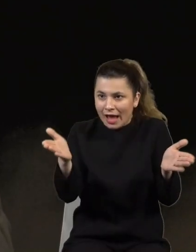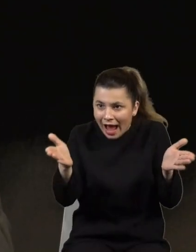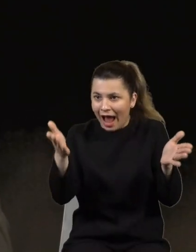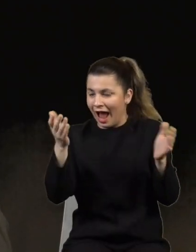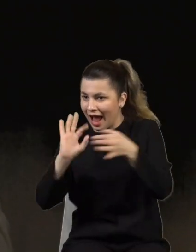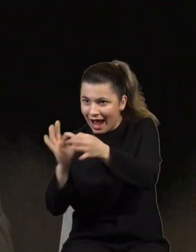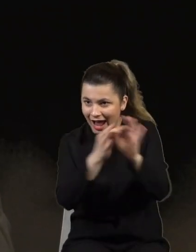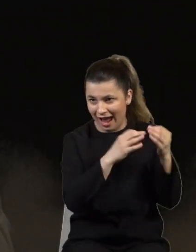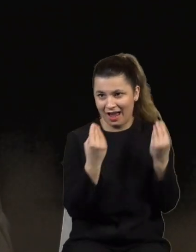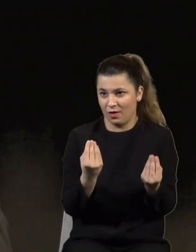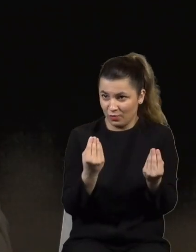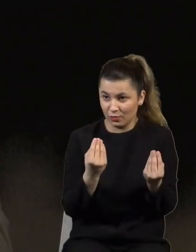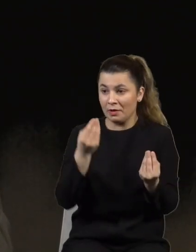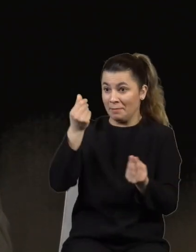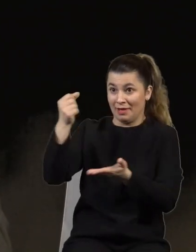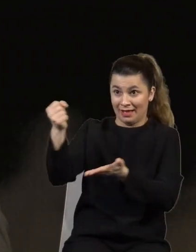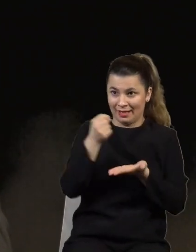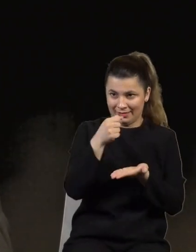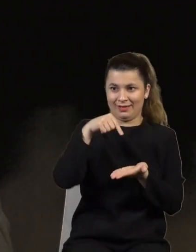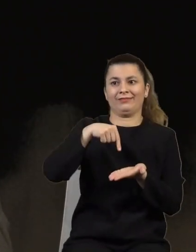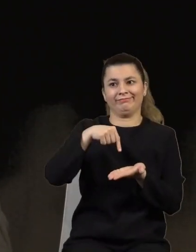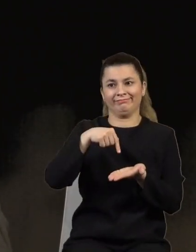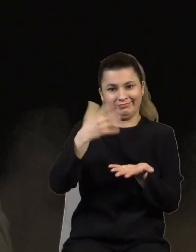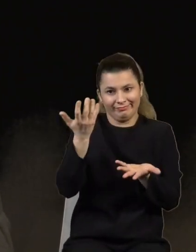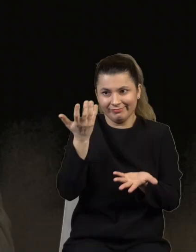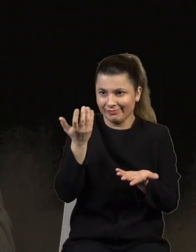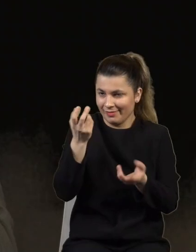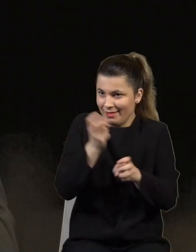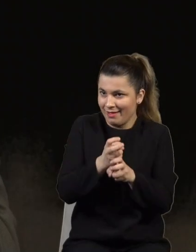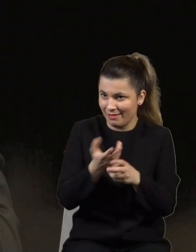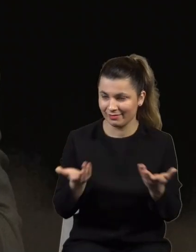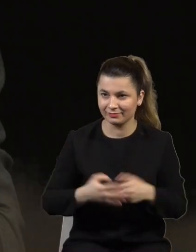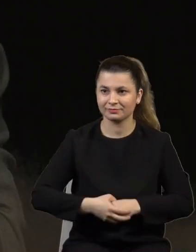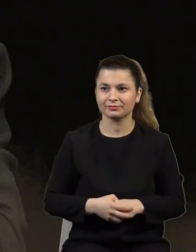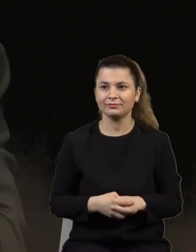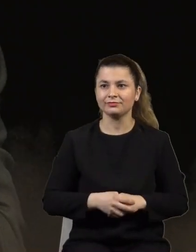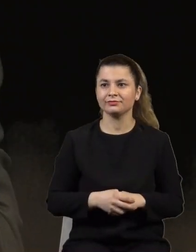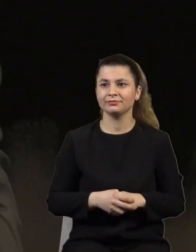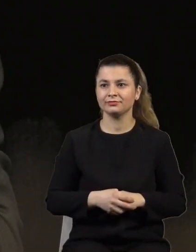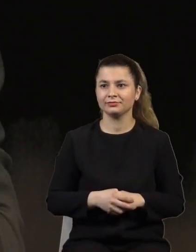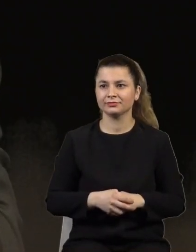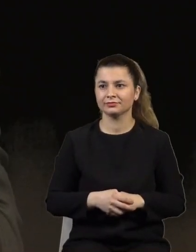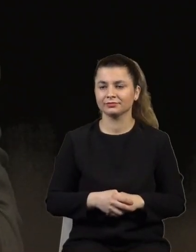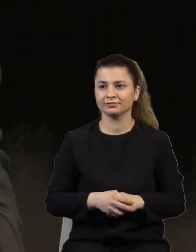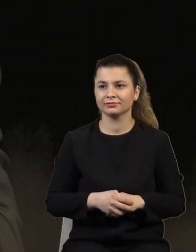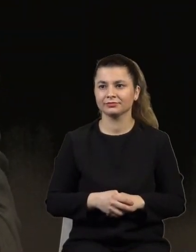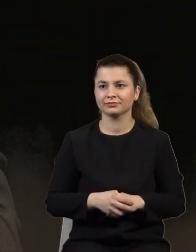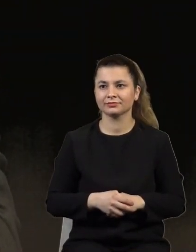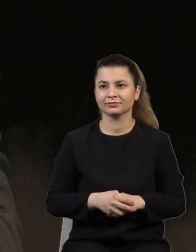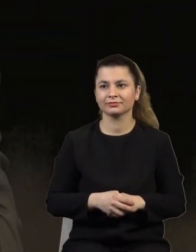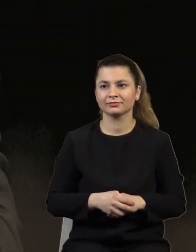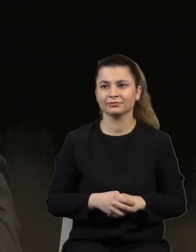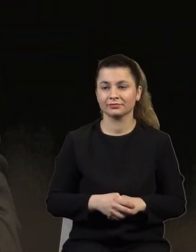future, eligibility is a very big part of it. And if you're not eligible, you're going to have problems. So you need to develop